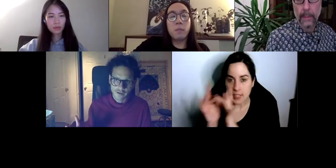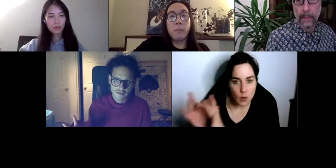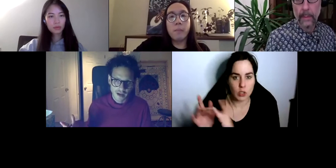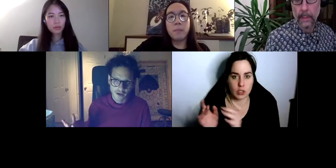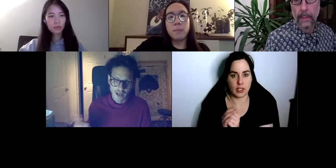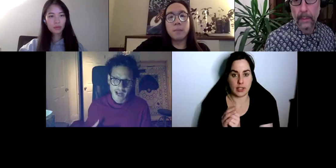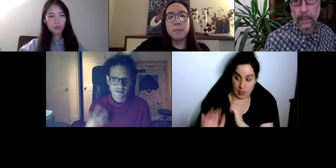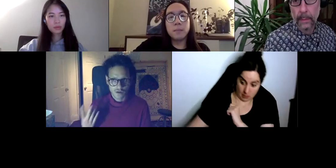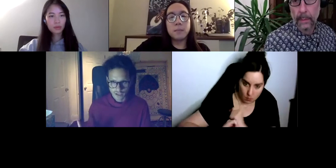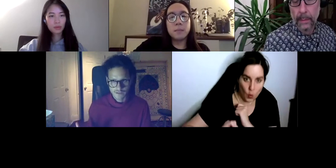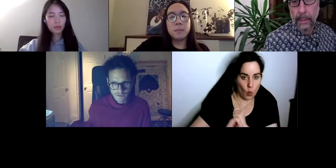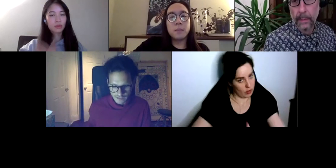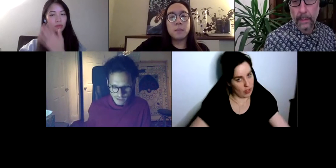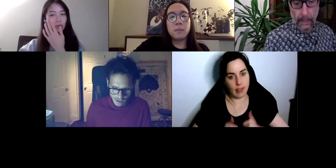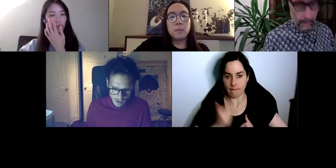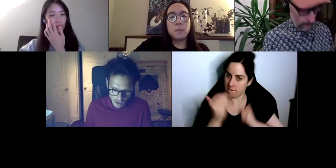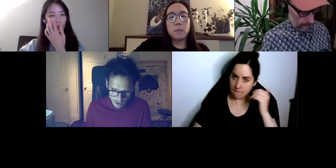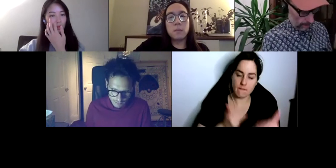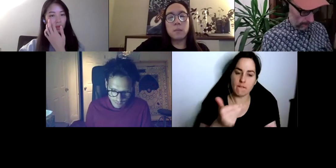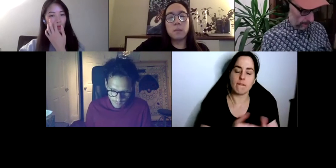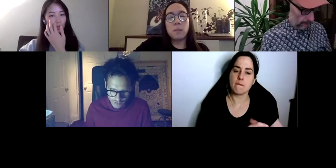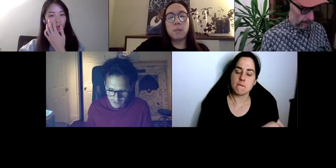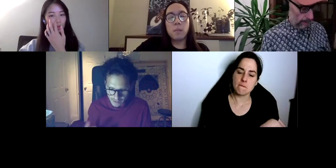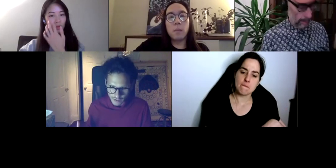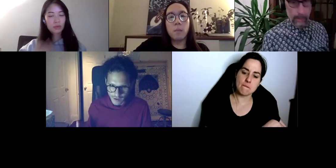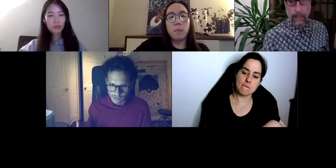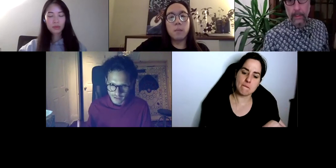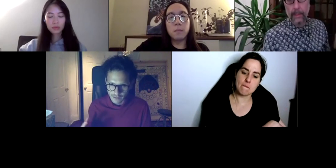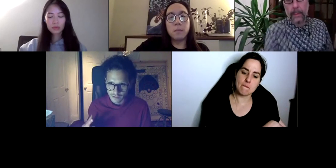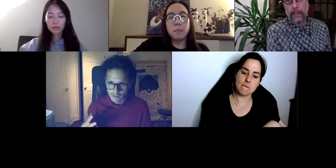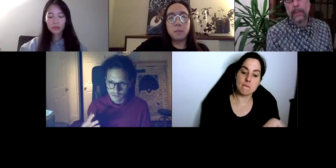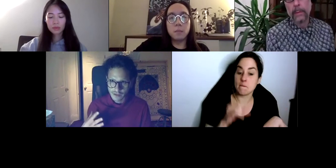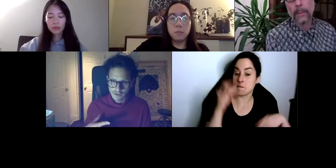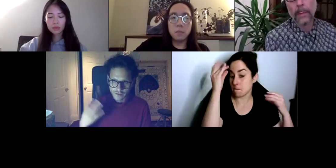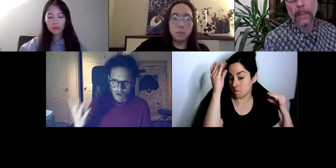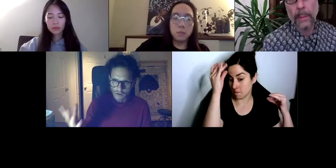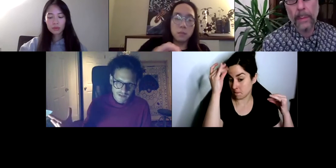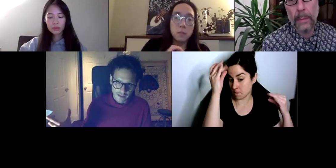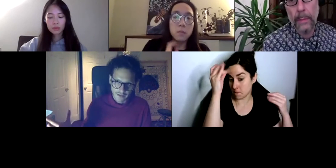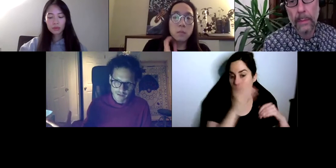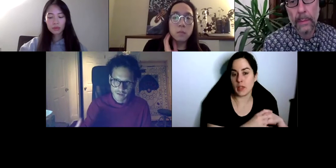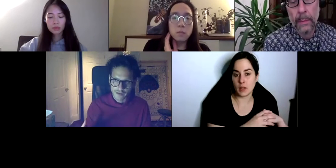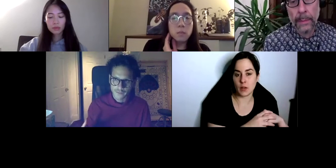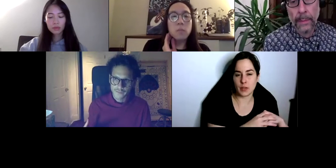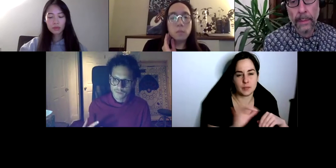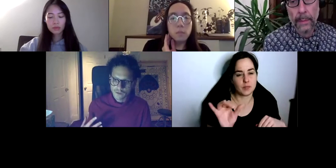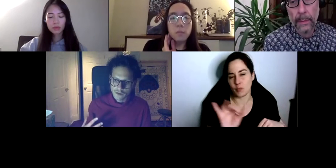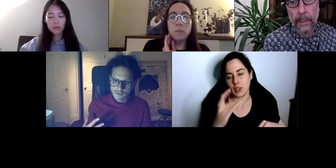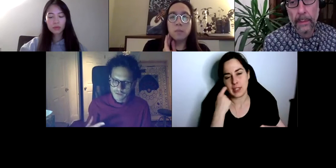their lifestyle as an artist. I'm also thinking about like Scott was saying,